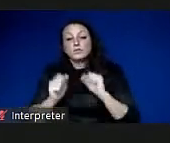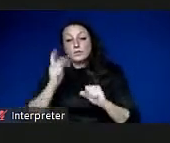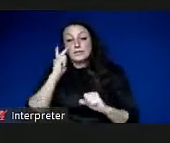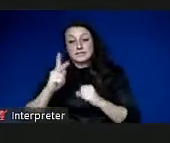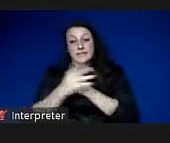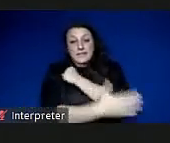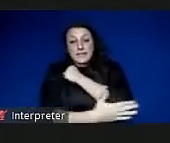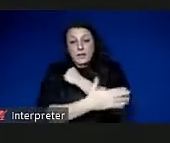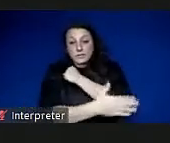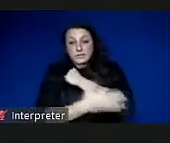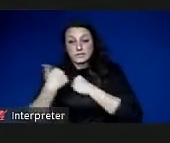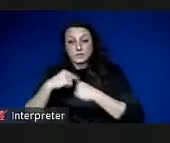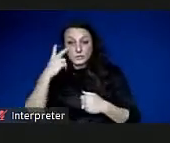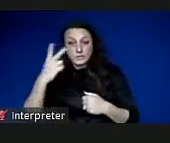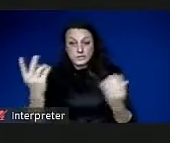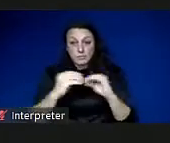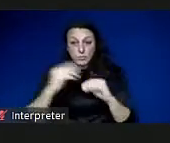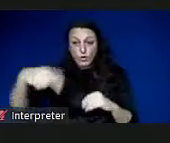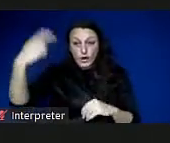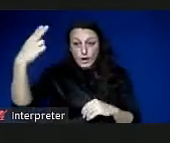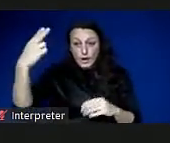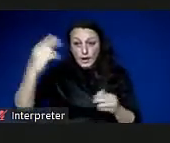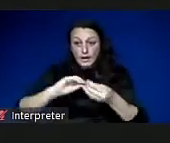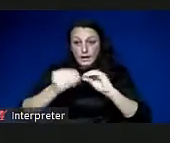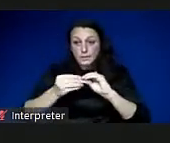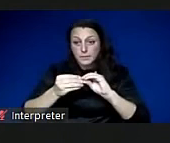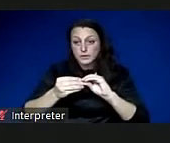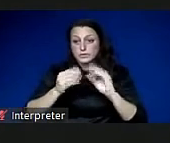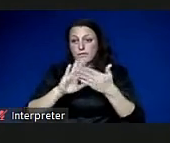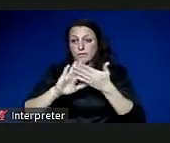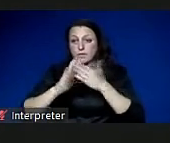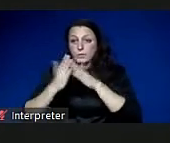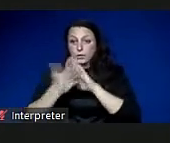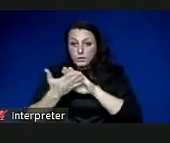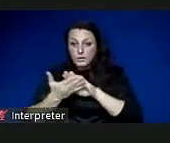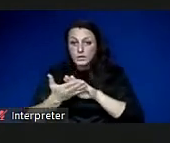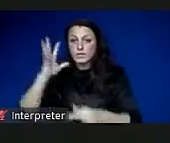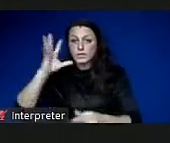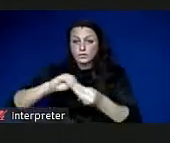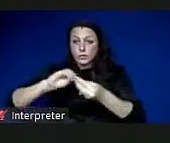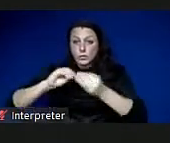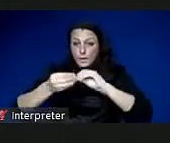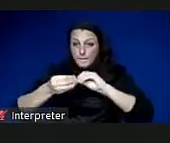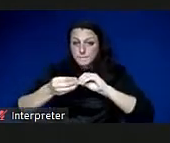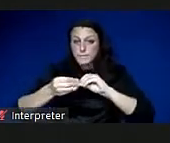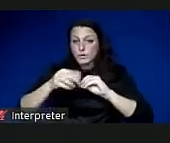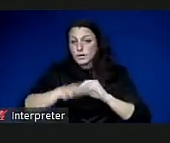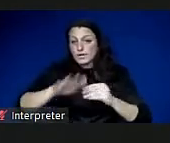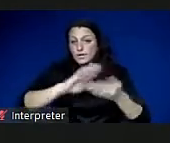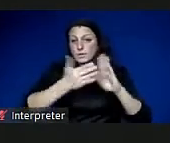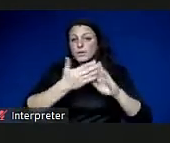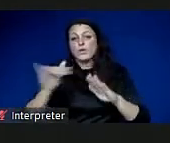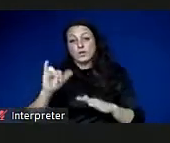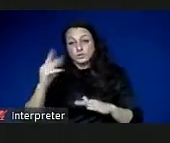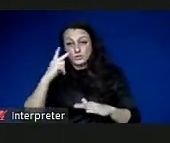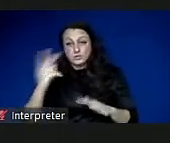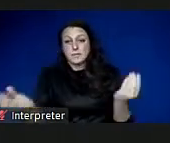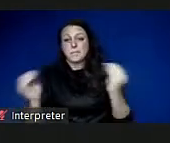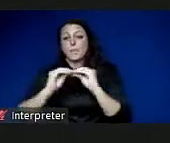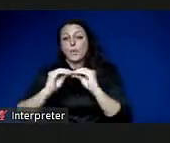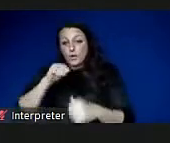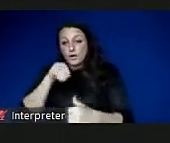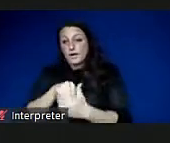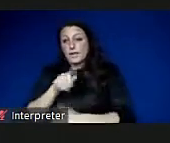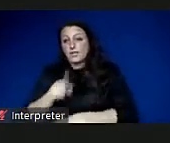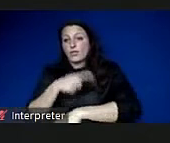we see higher numbers of community cases, total number of cases, we also see higher numbers of long-term care facility